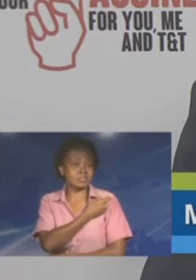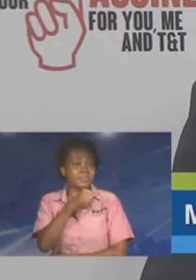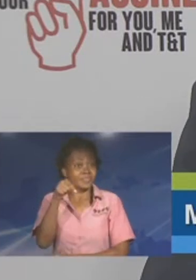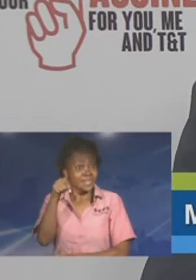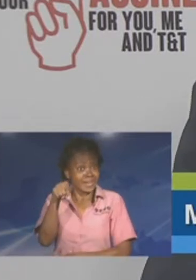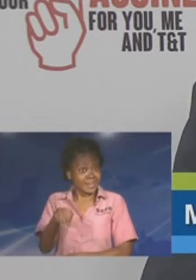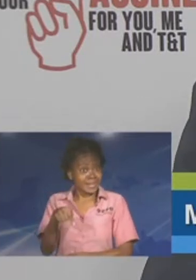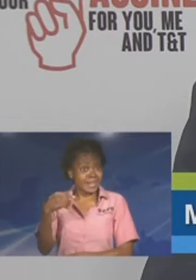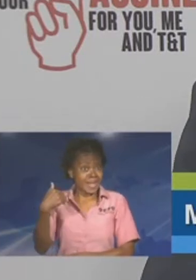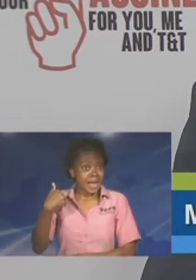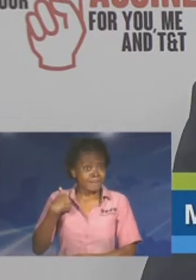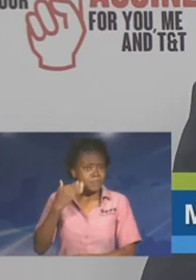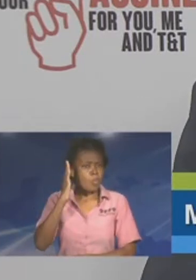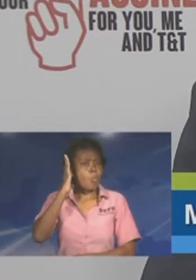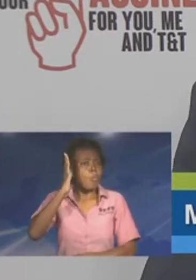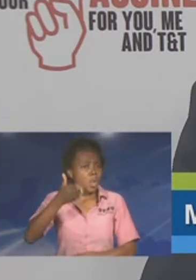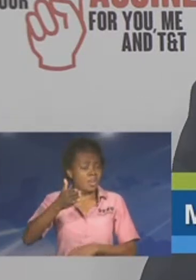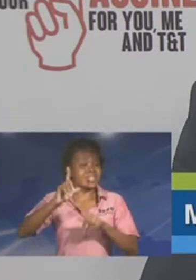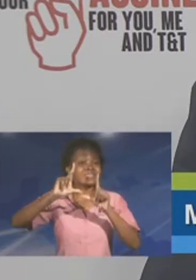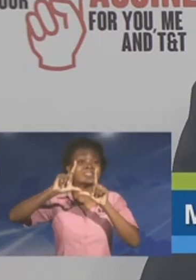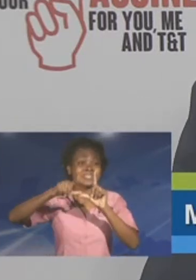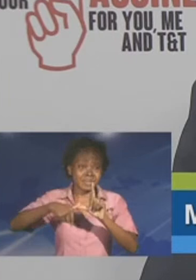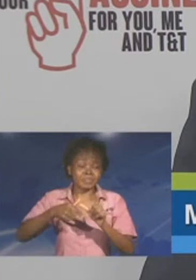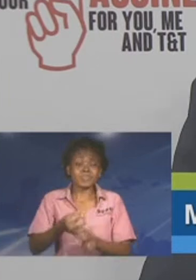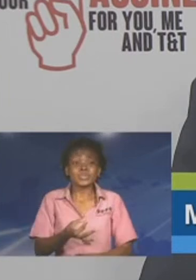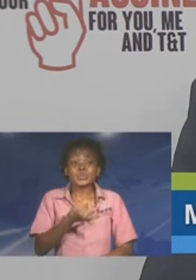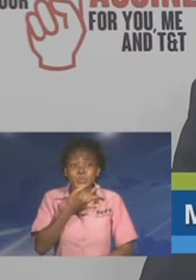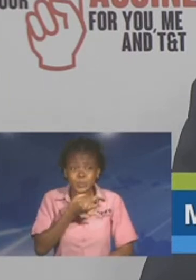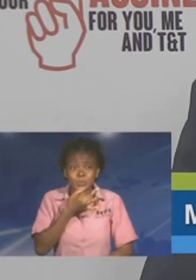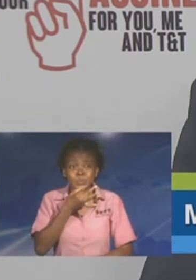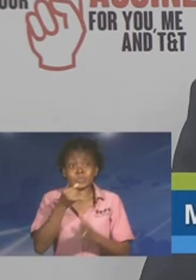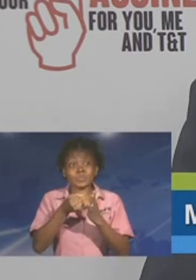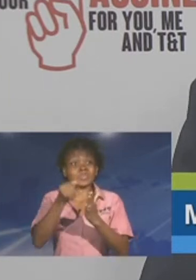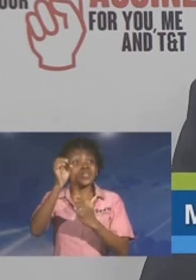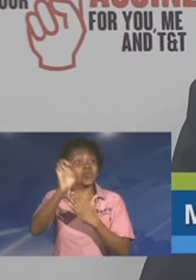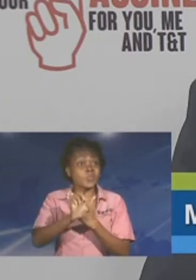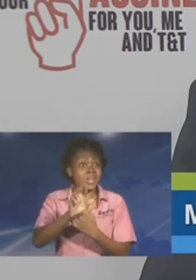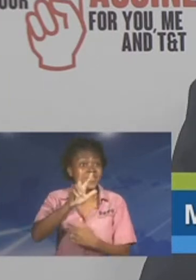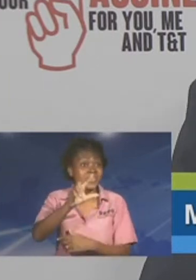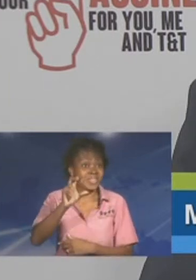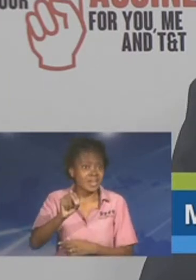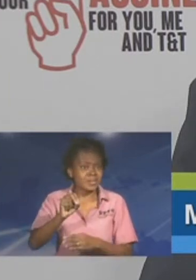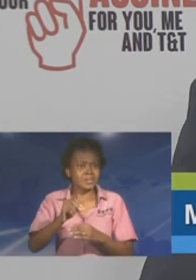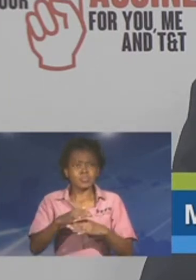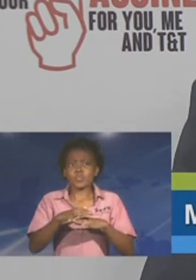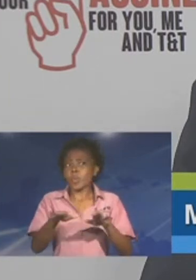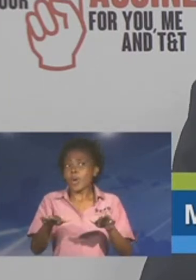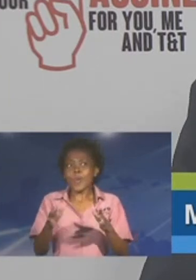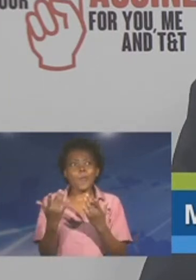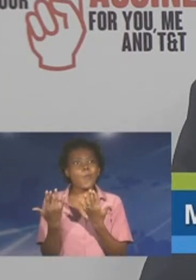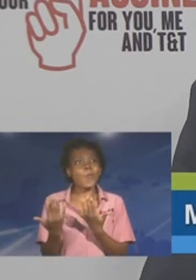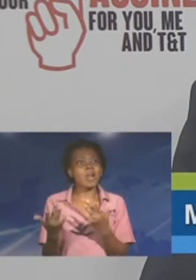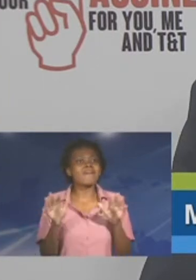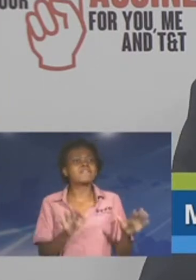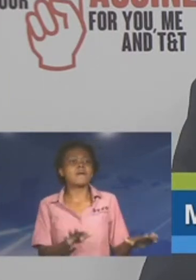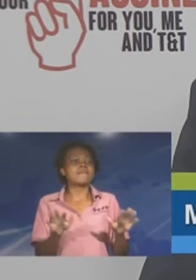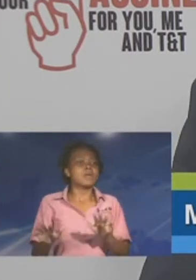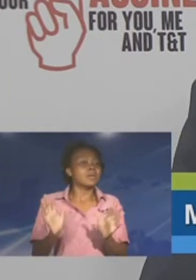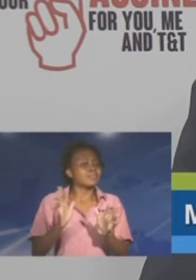going to expire on June 30th. And don't waste time if